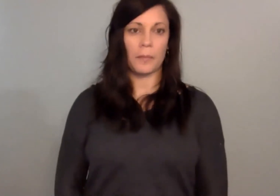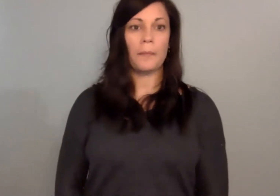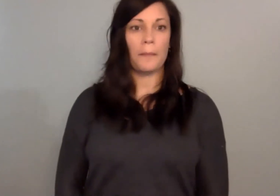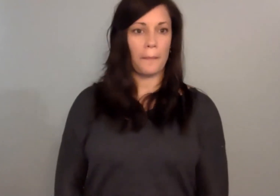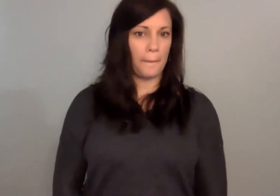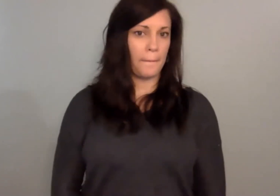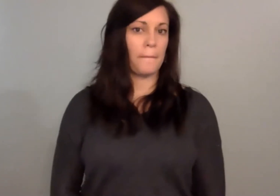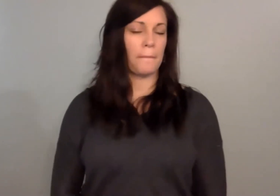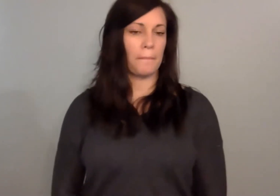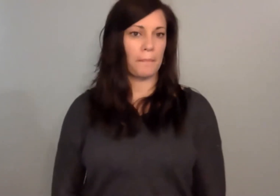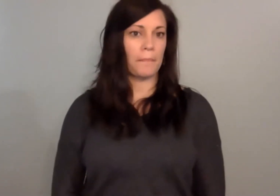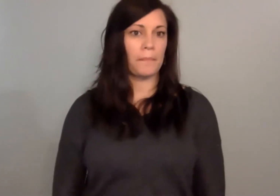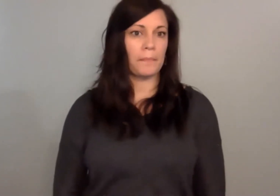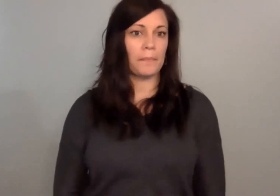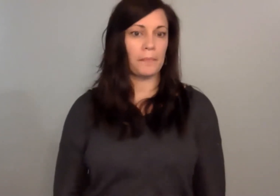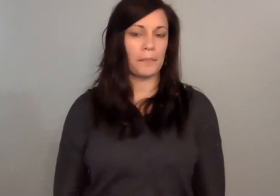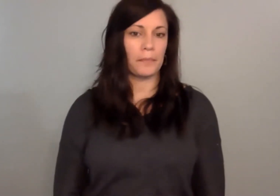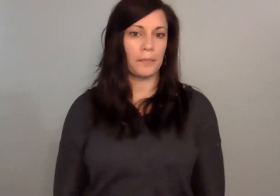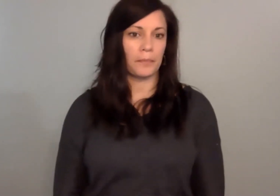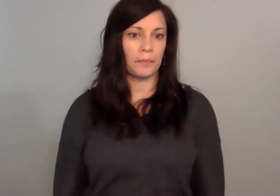Great.